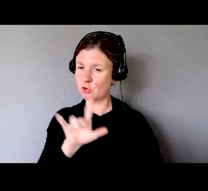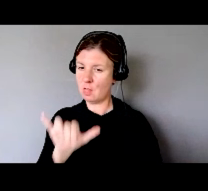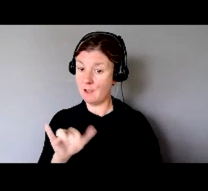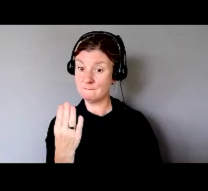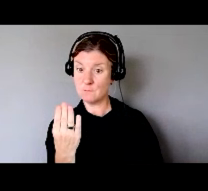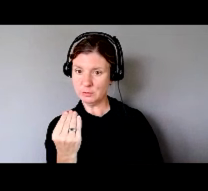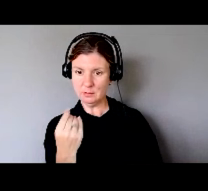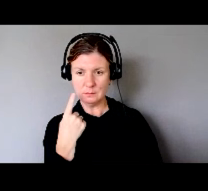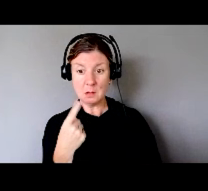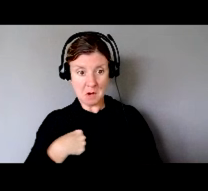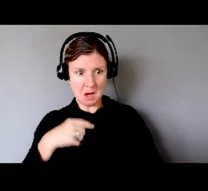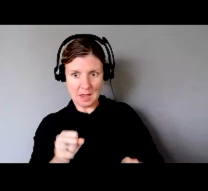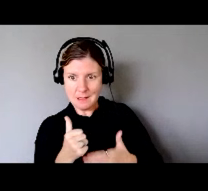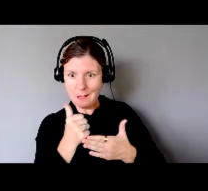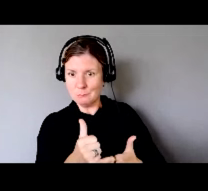or review.